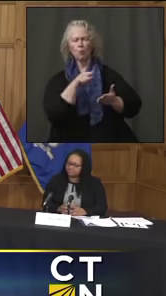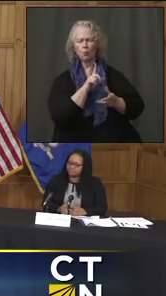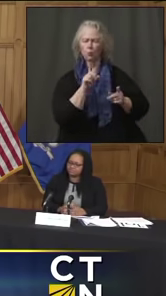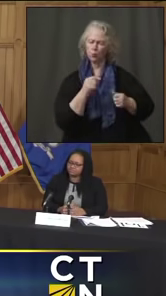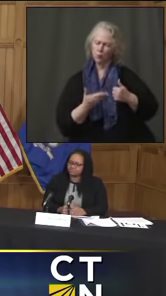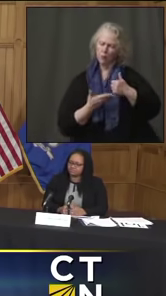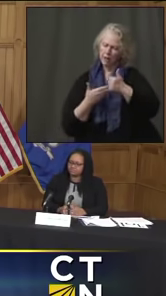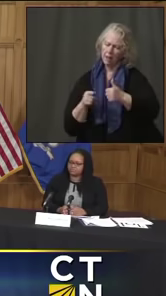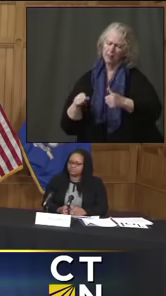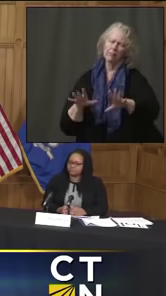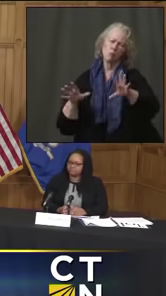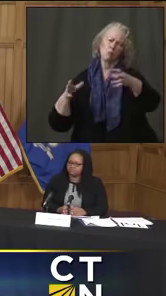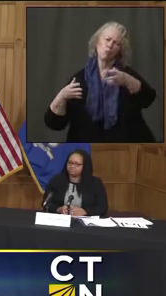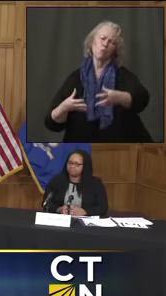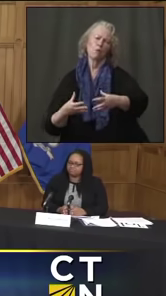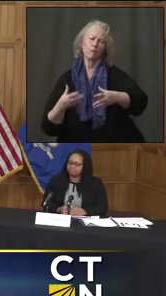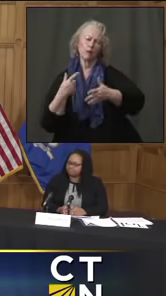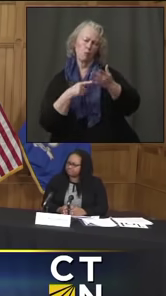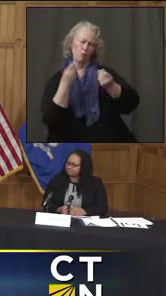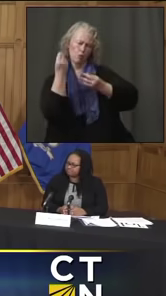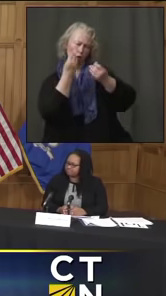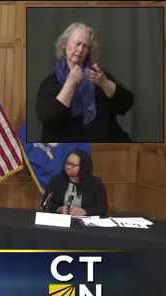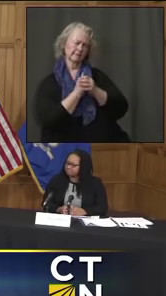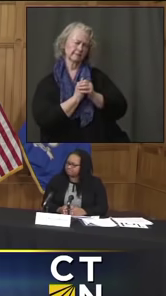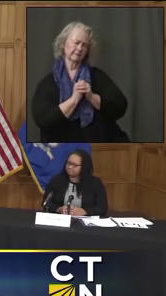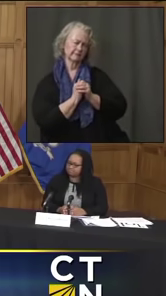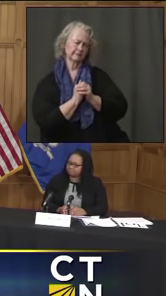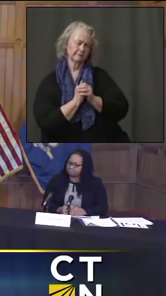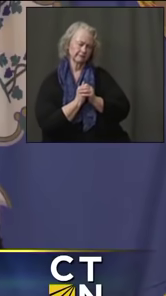this specific group, and what are your thoughts on this at all?